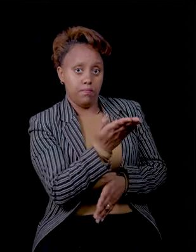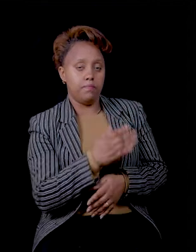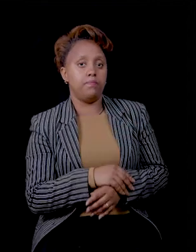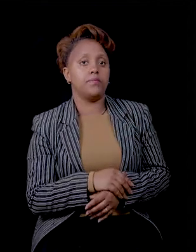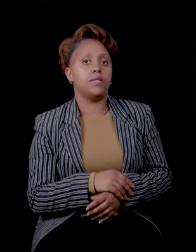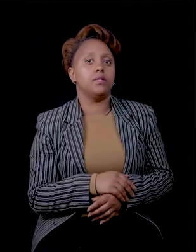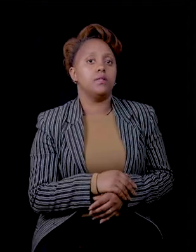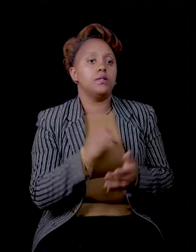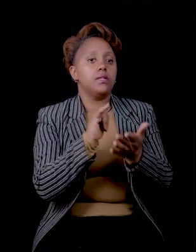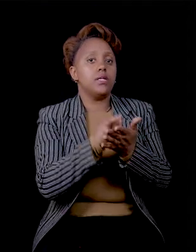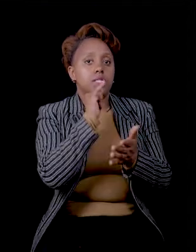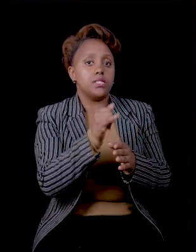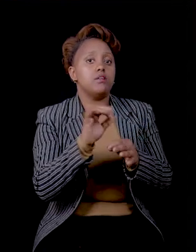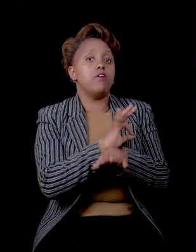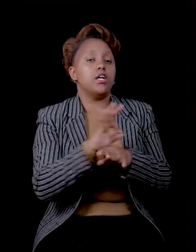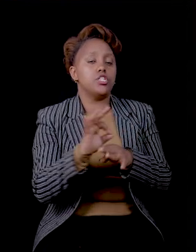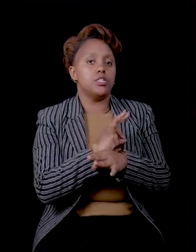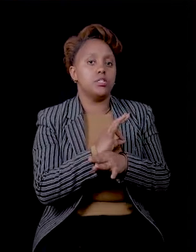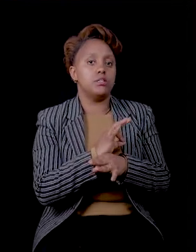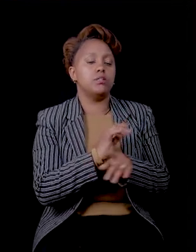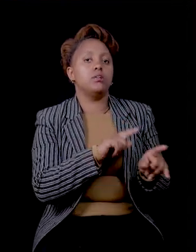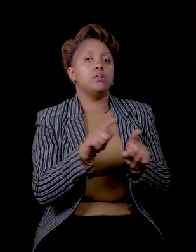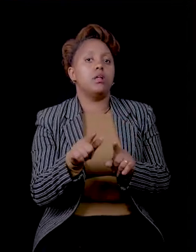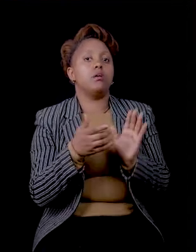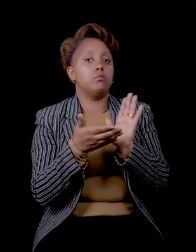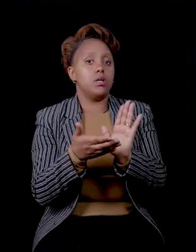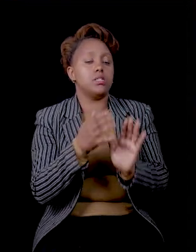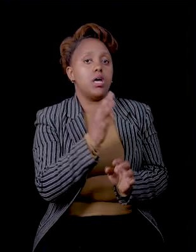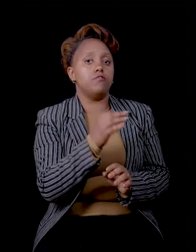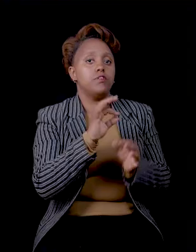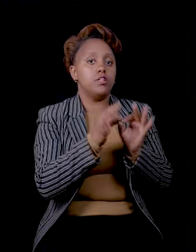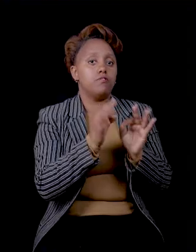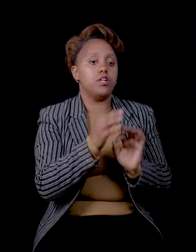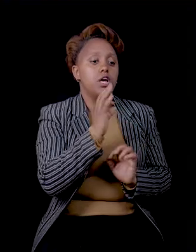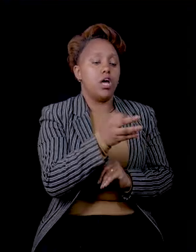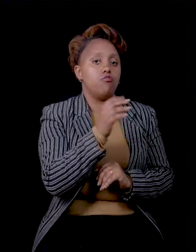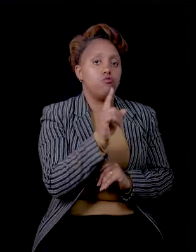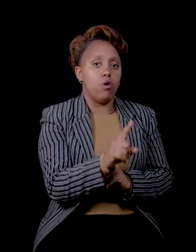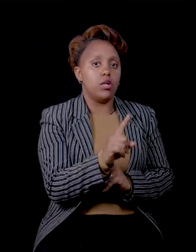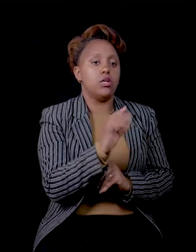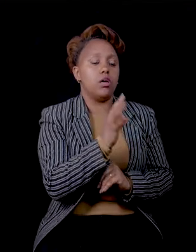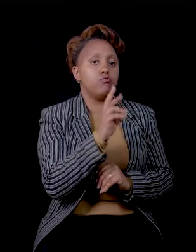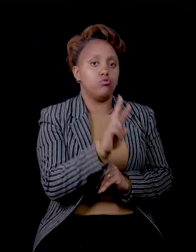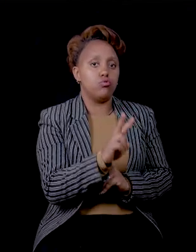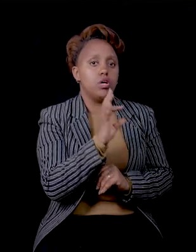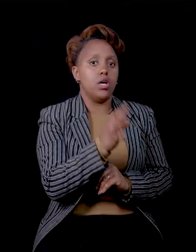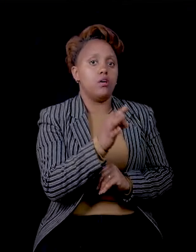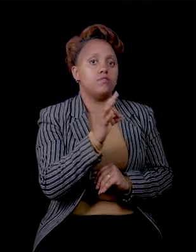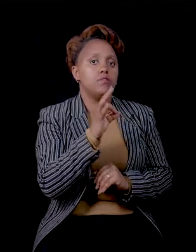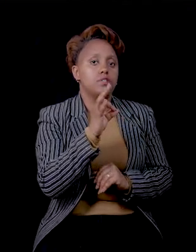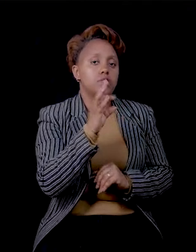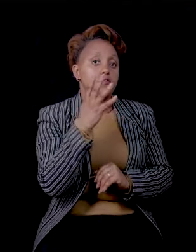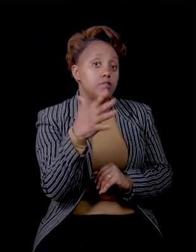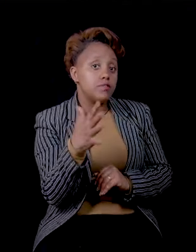mapped, hence it is a function. Likewise, if f is defined as f of 1 is 1, f of 2 is 6, and